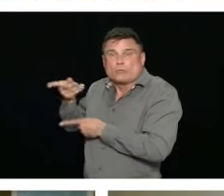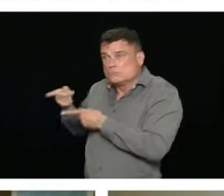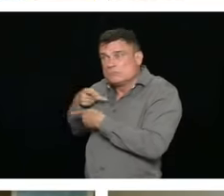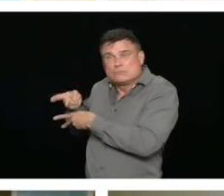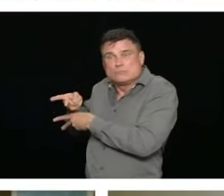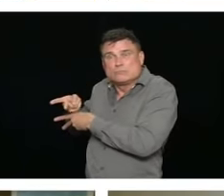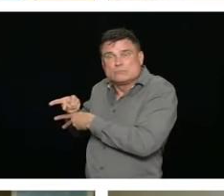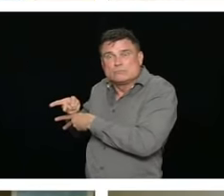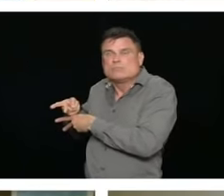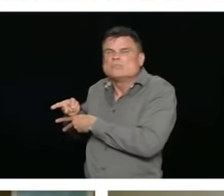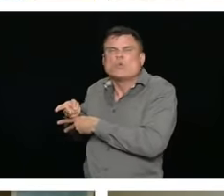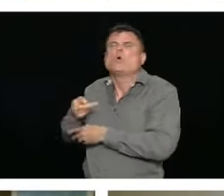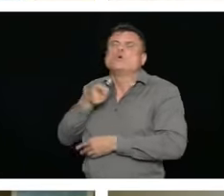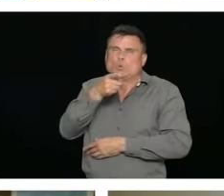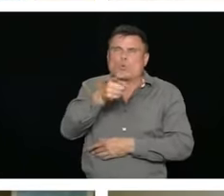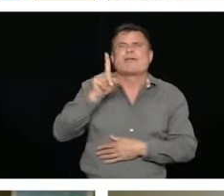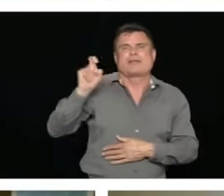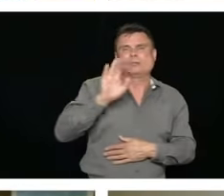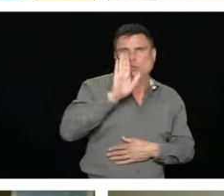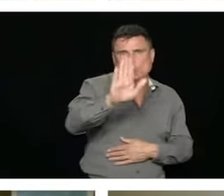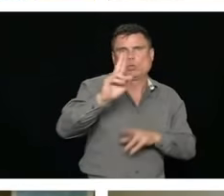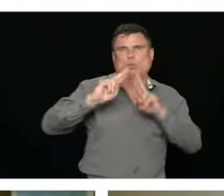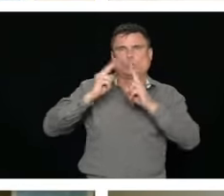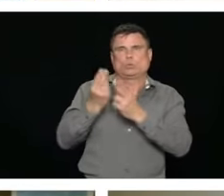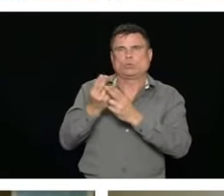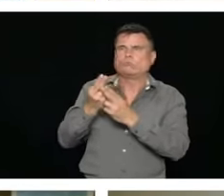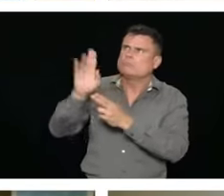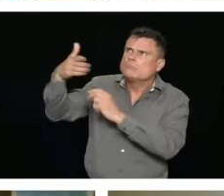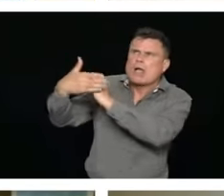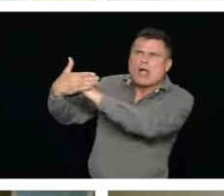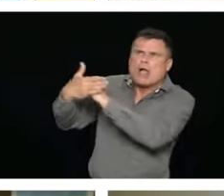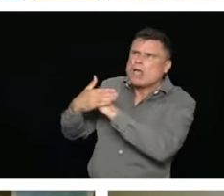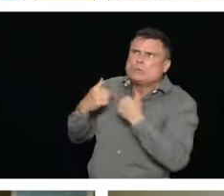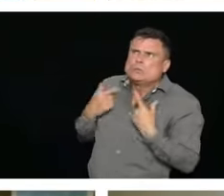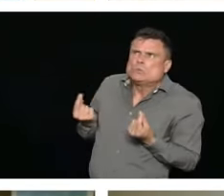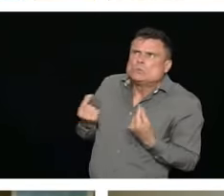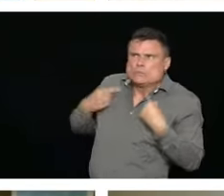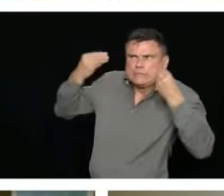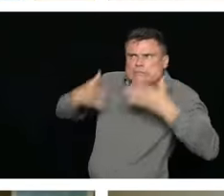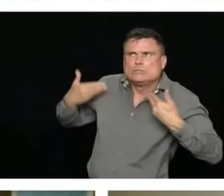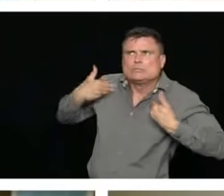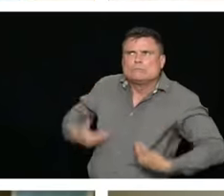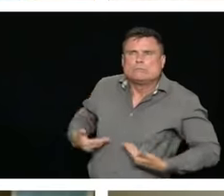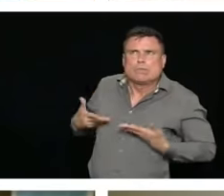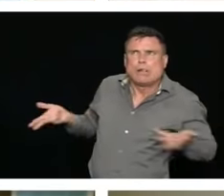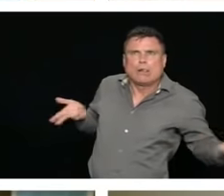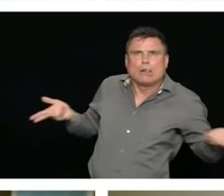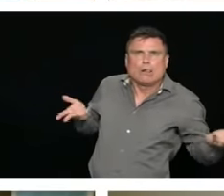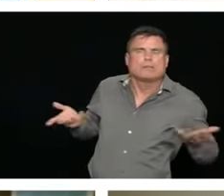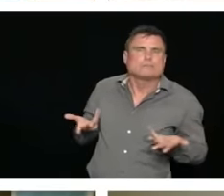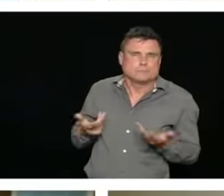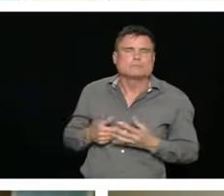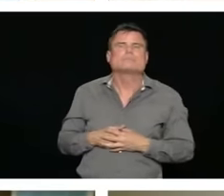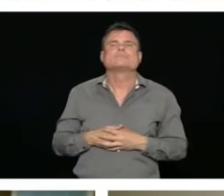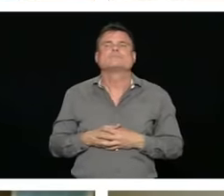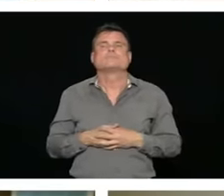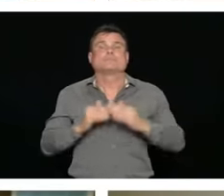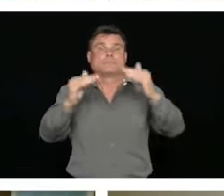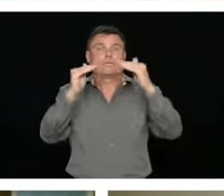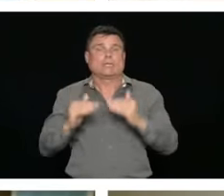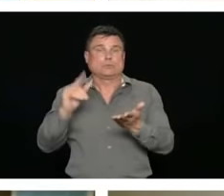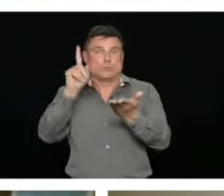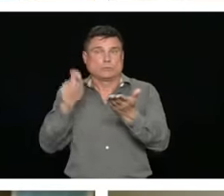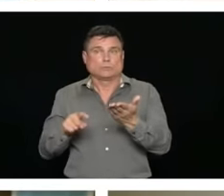question here from Catherine, who's in Victoria, and I think it's an excellent question. What is the plan to support